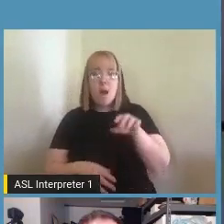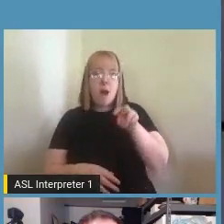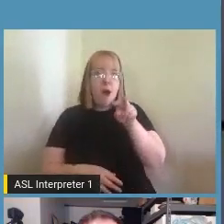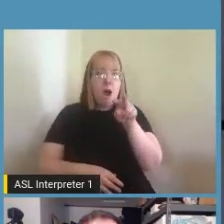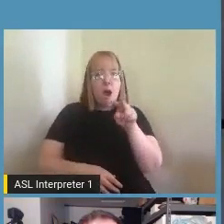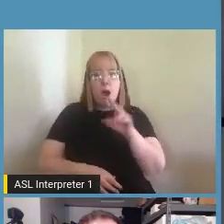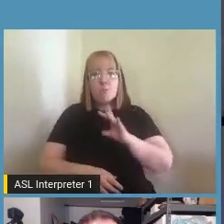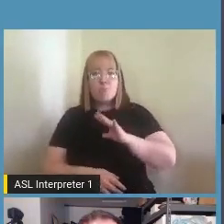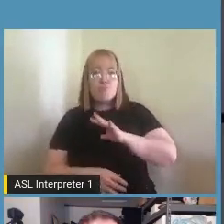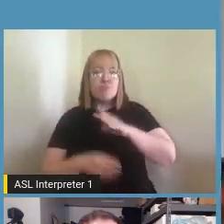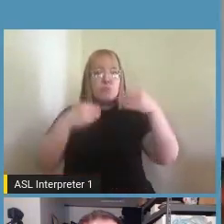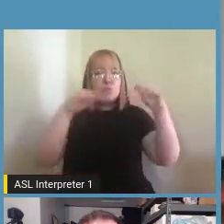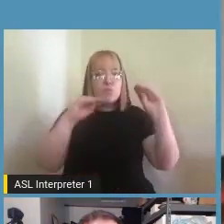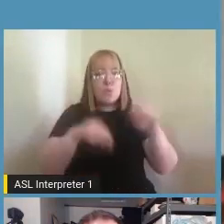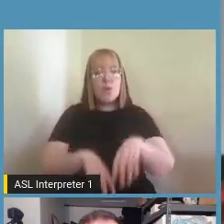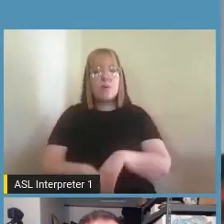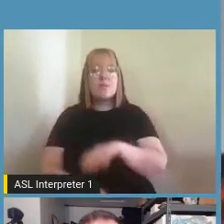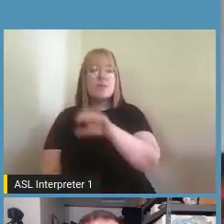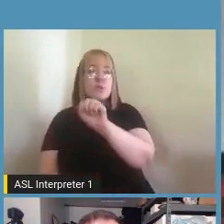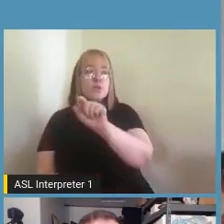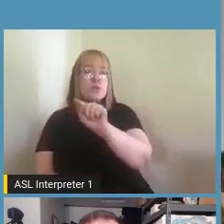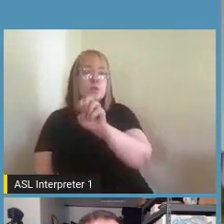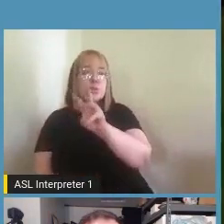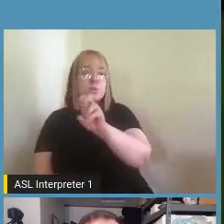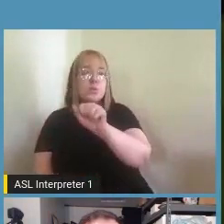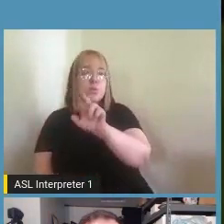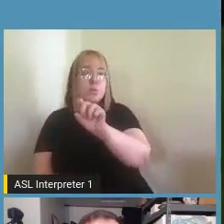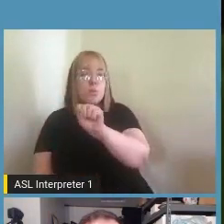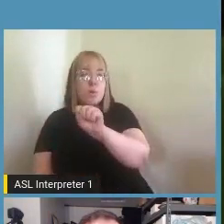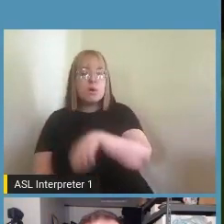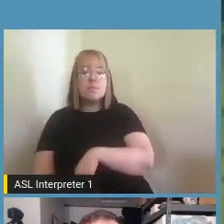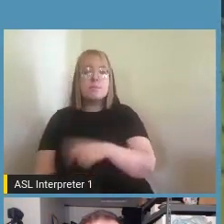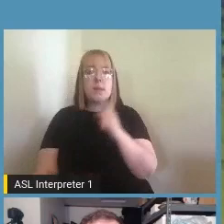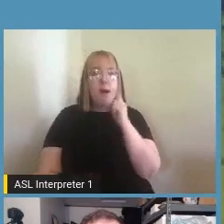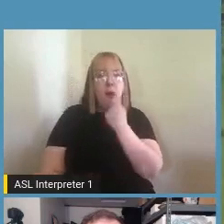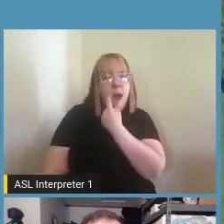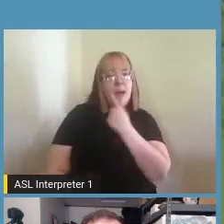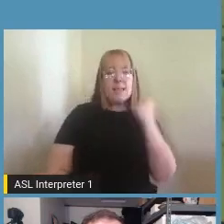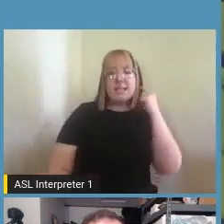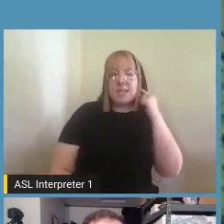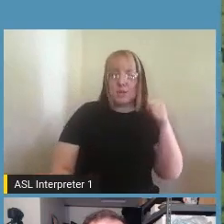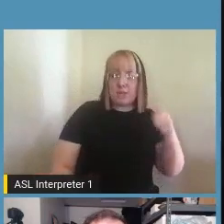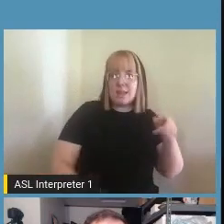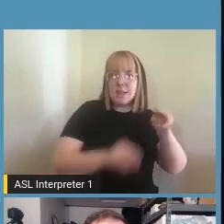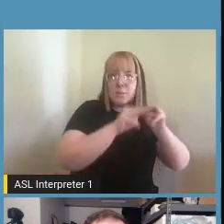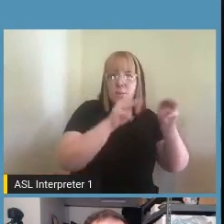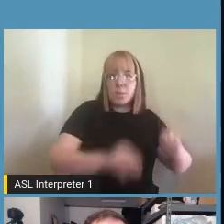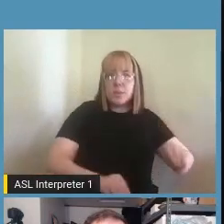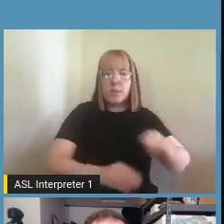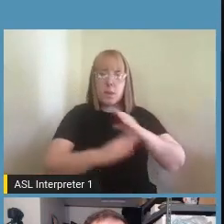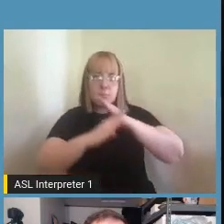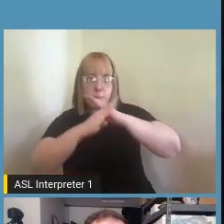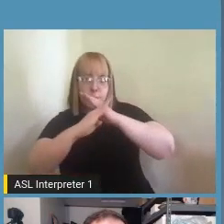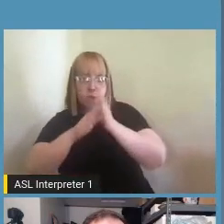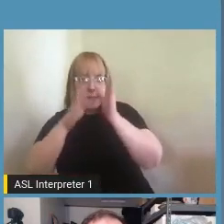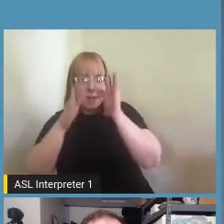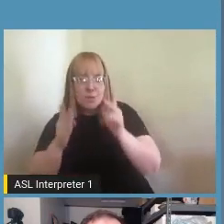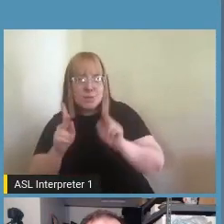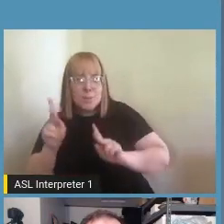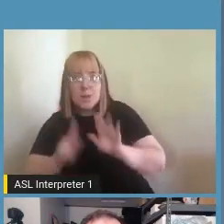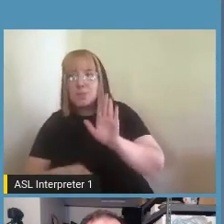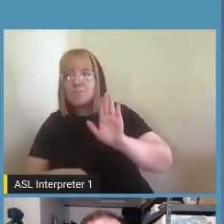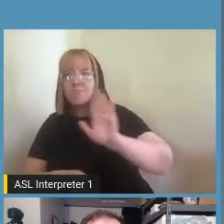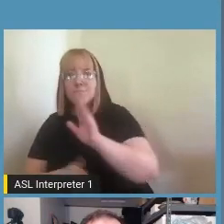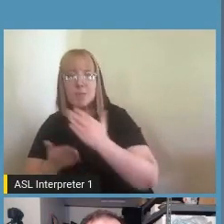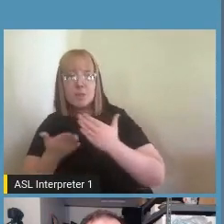We are the stewards of truth. We are the eyes and ears of the museum. We are guardians of the people's collection.